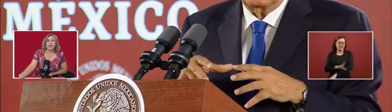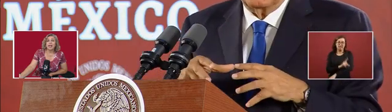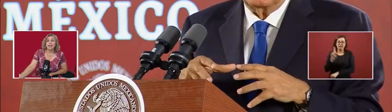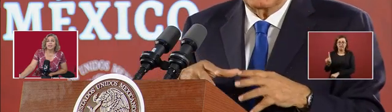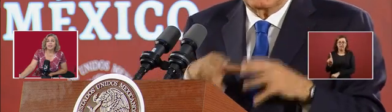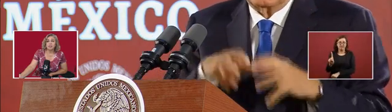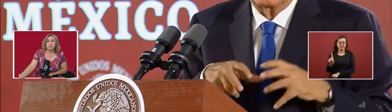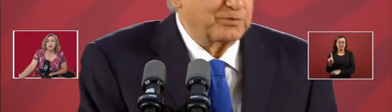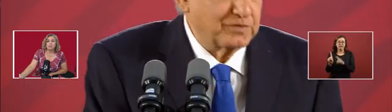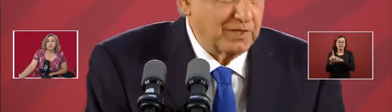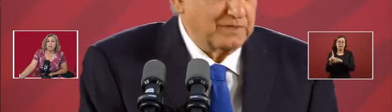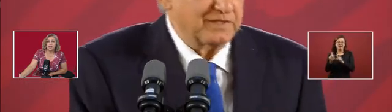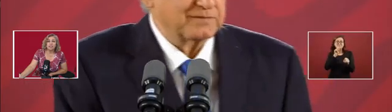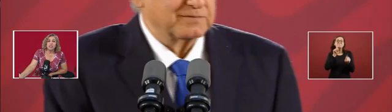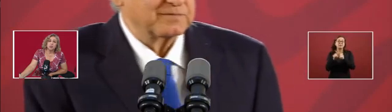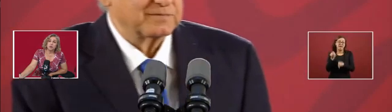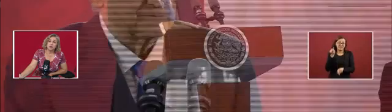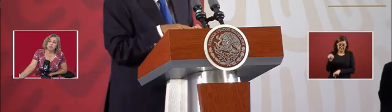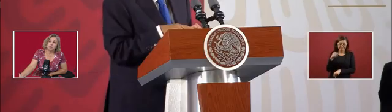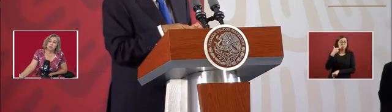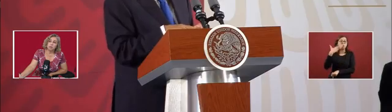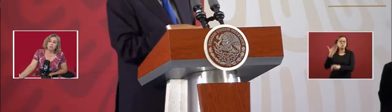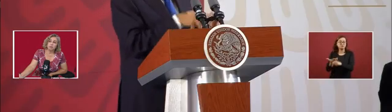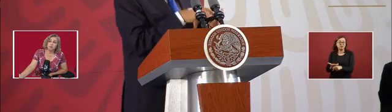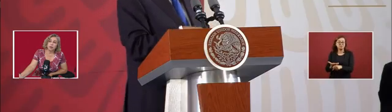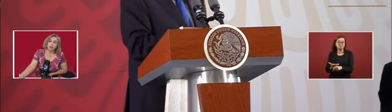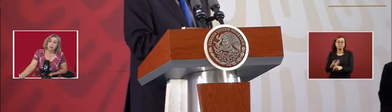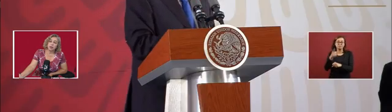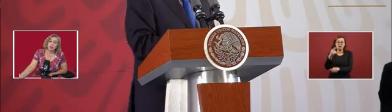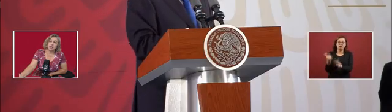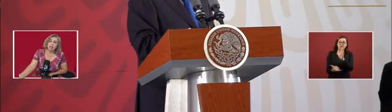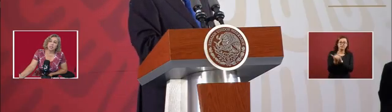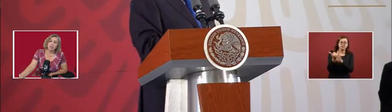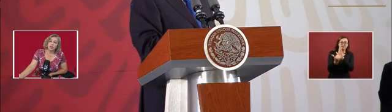your bimenstrual y money piensan and you believe que no va a ser